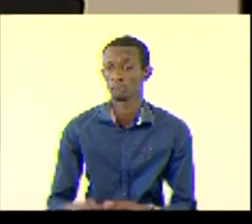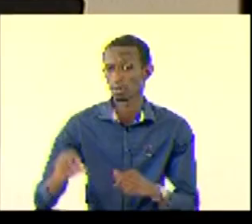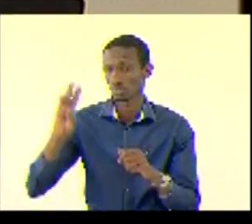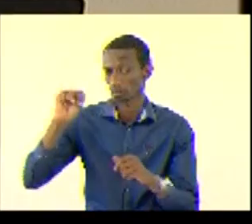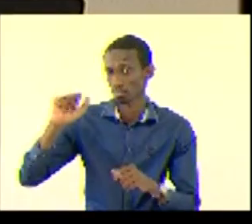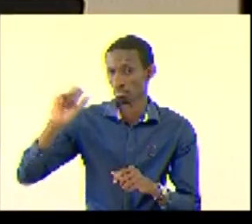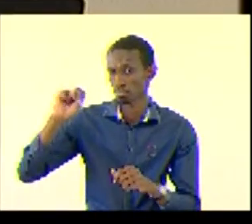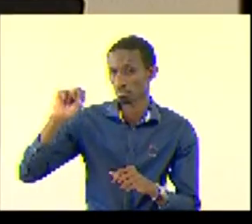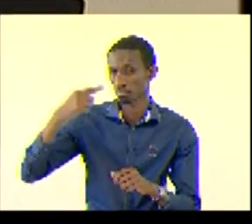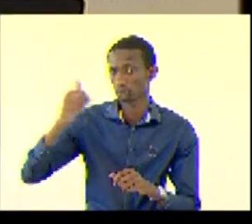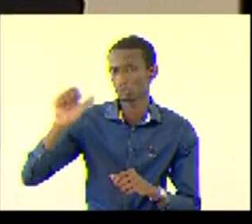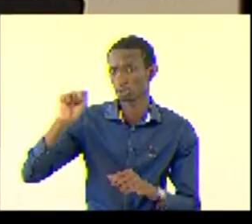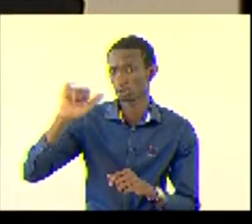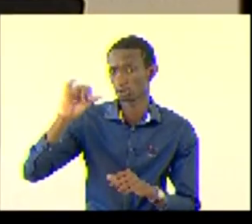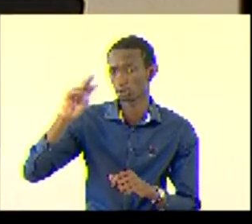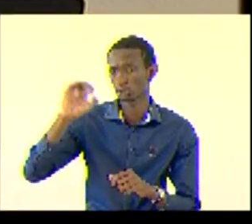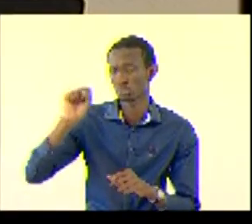manganese